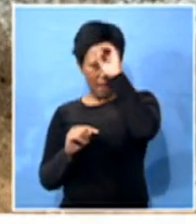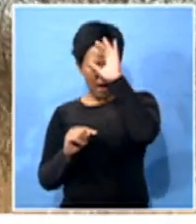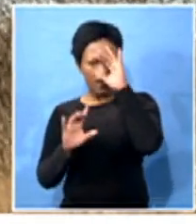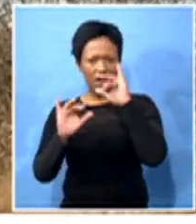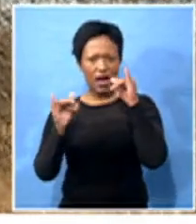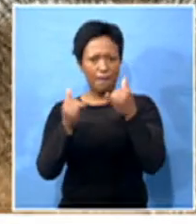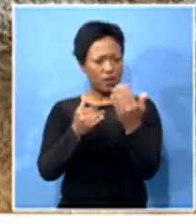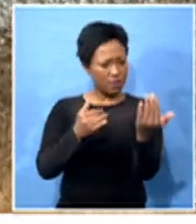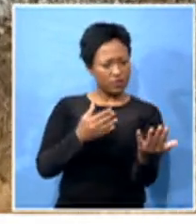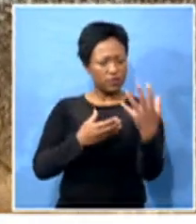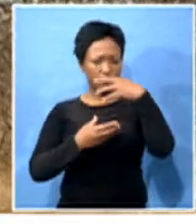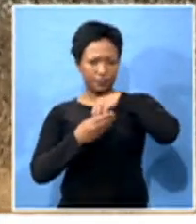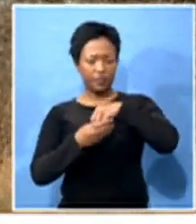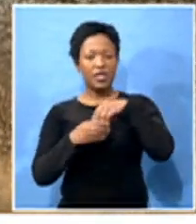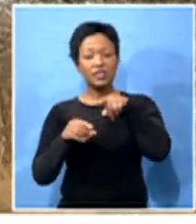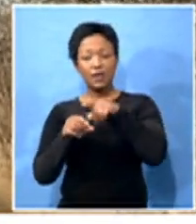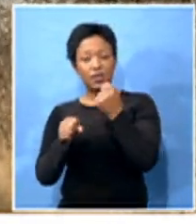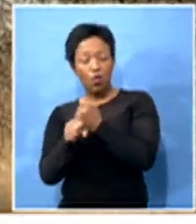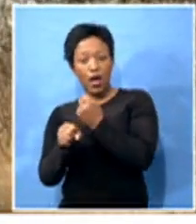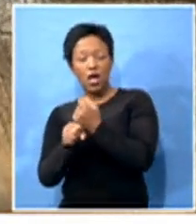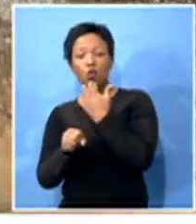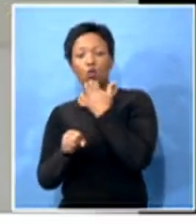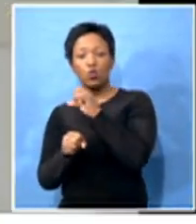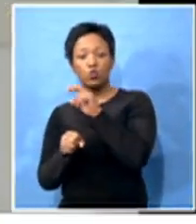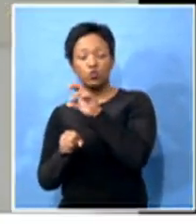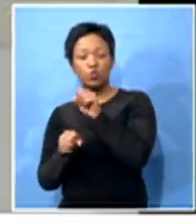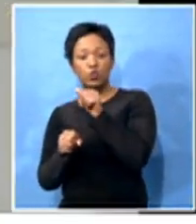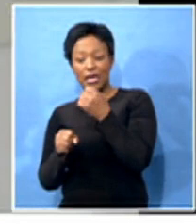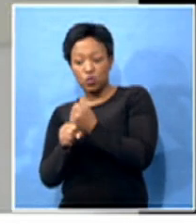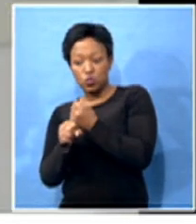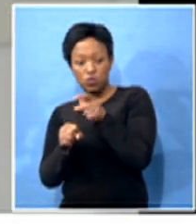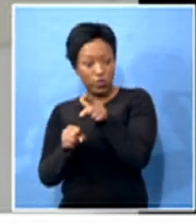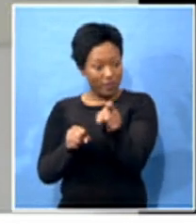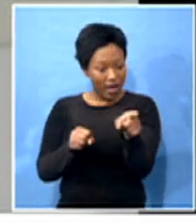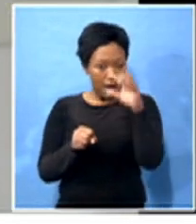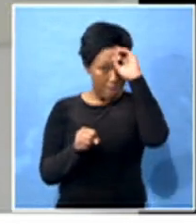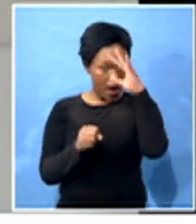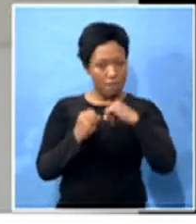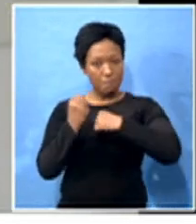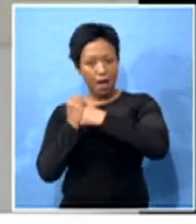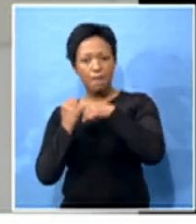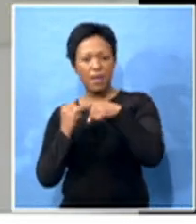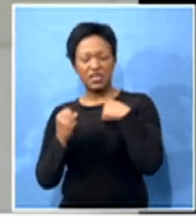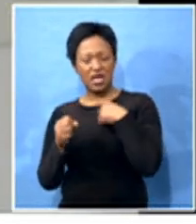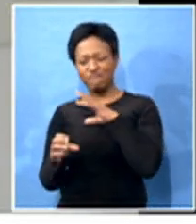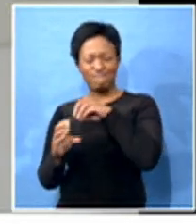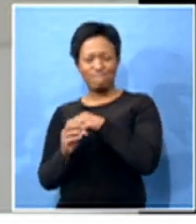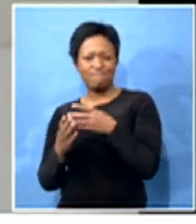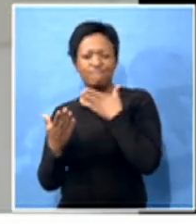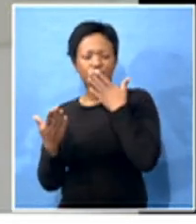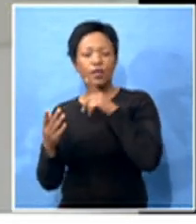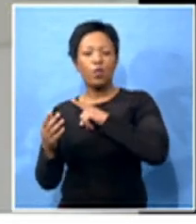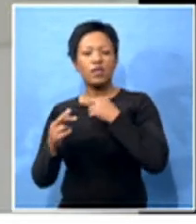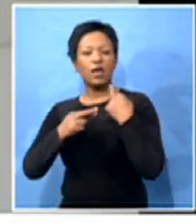must even fund the work that Susan and such groups are doing, but they will not be accountable to the Benchmarks Foundation. They'll be accountable to